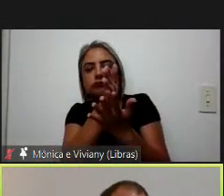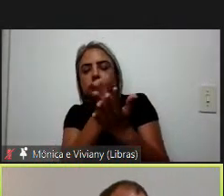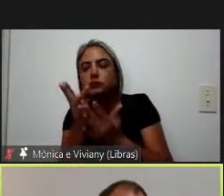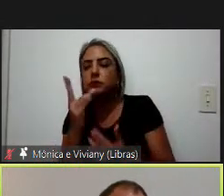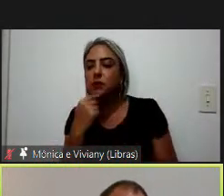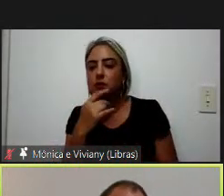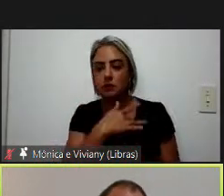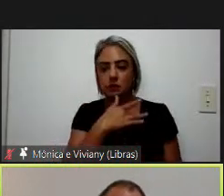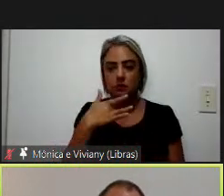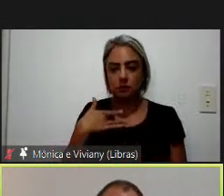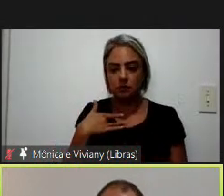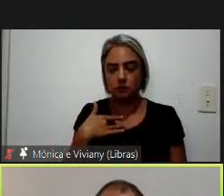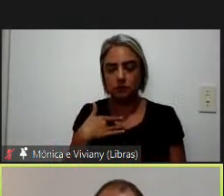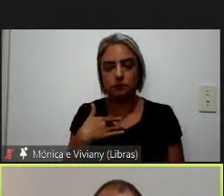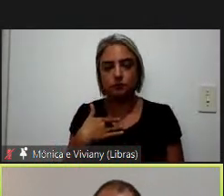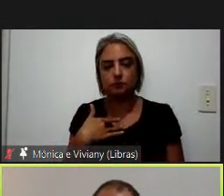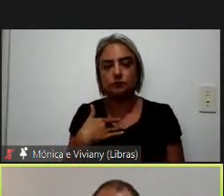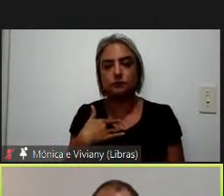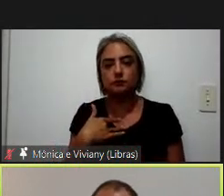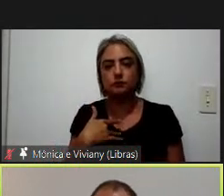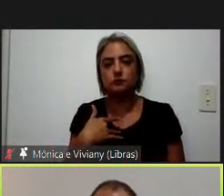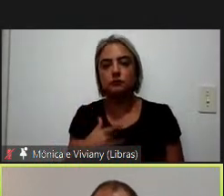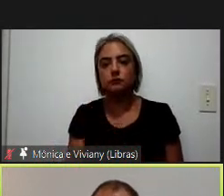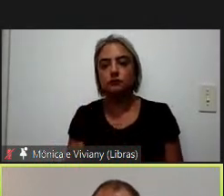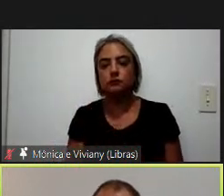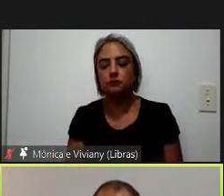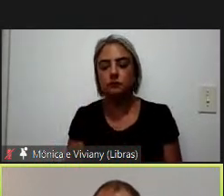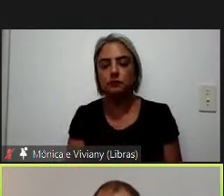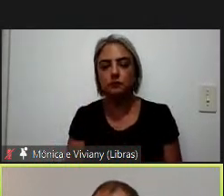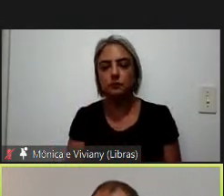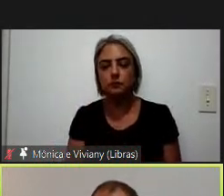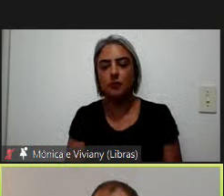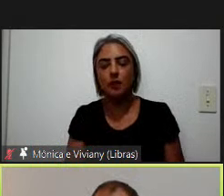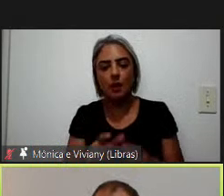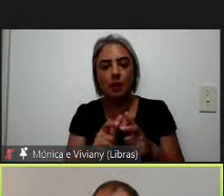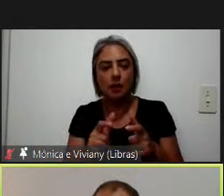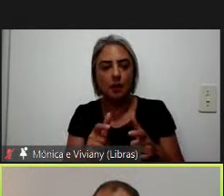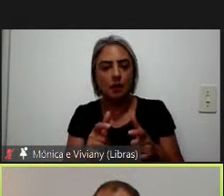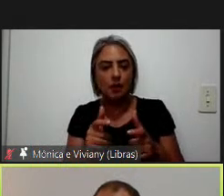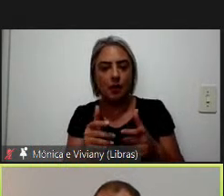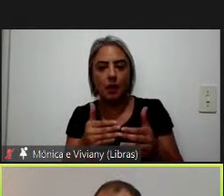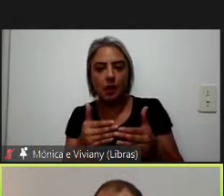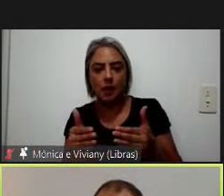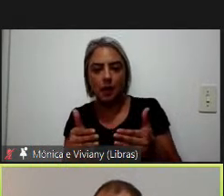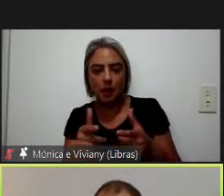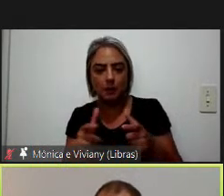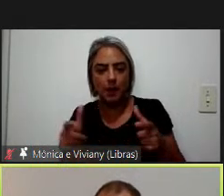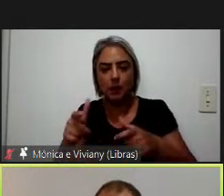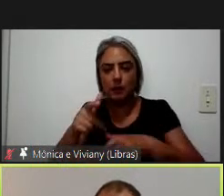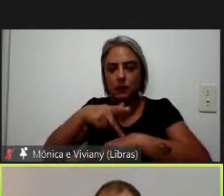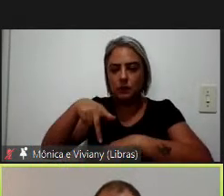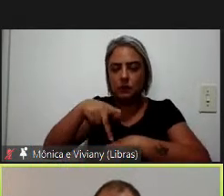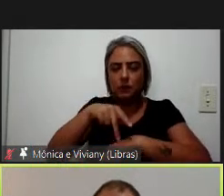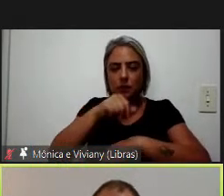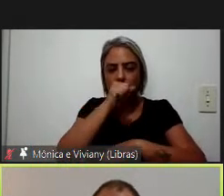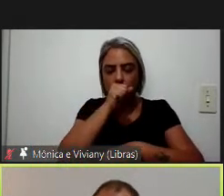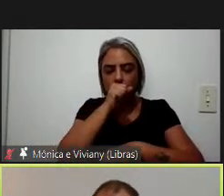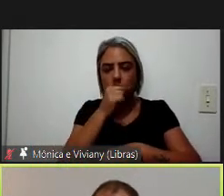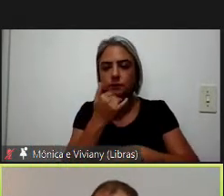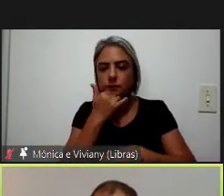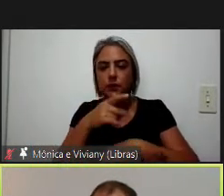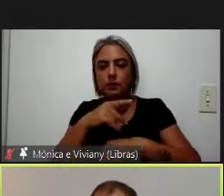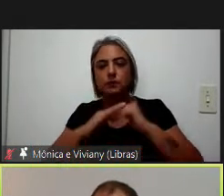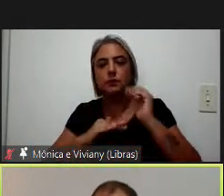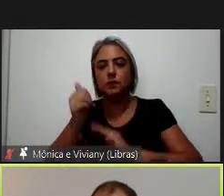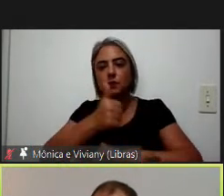And in most countries, primary health professionals are the most important actors in